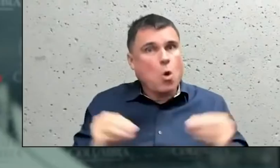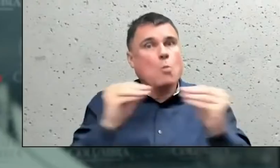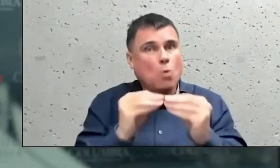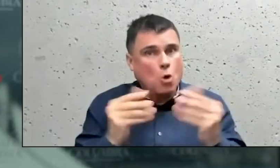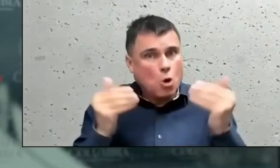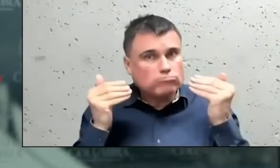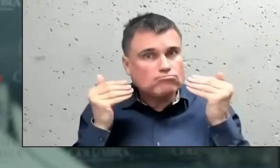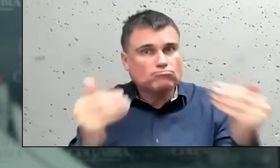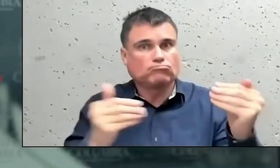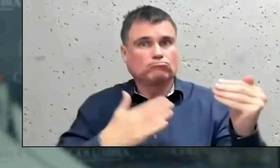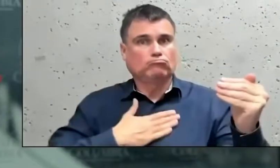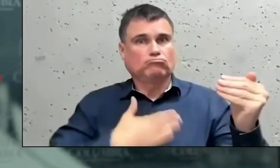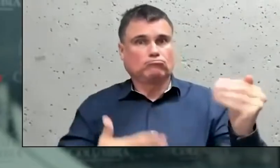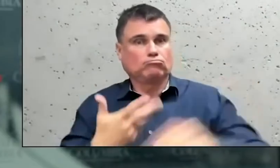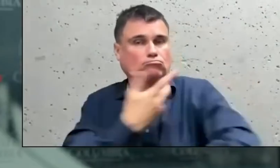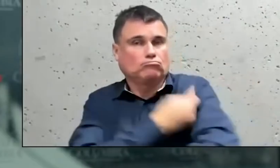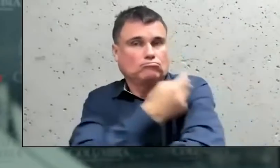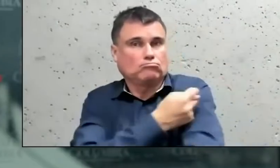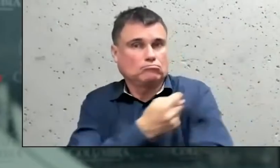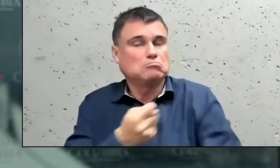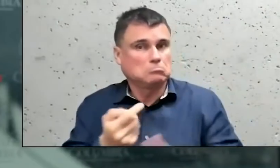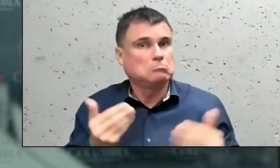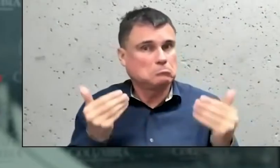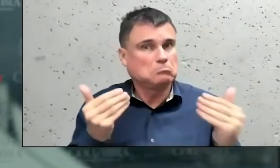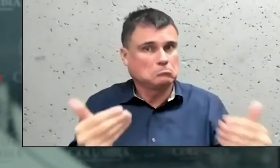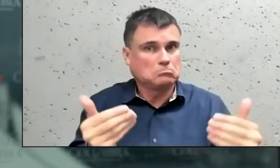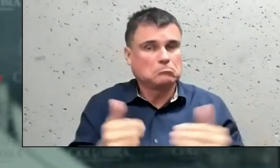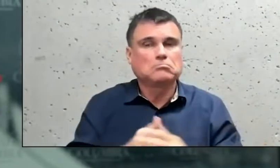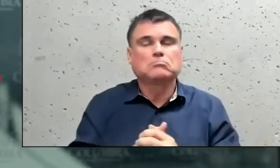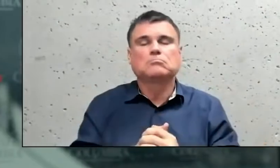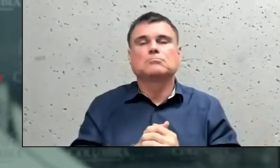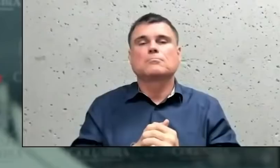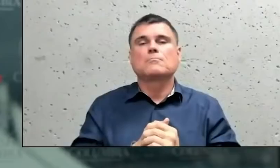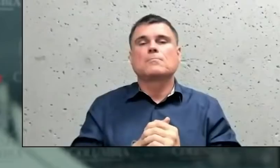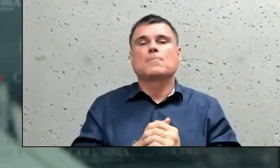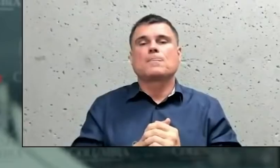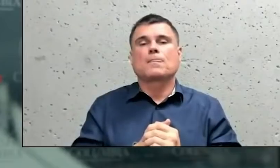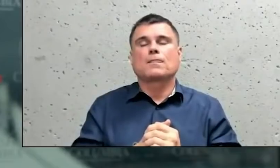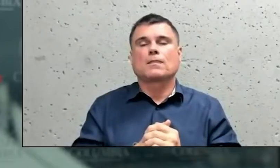give you two sets of information today. One is that of the